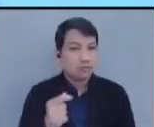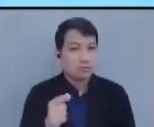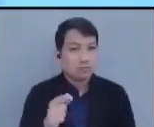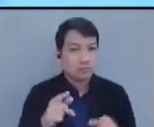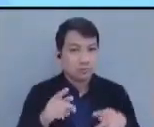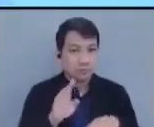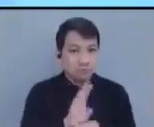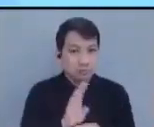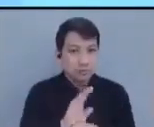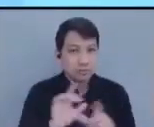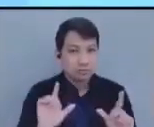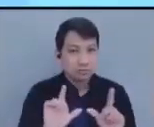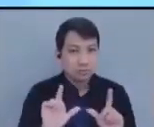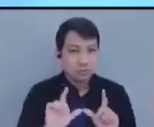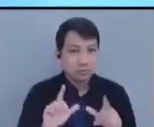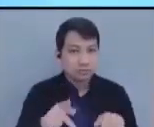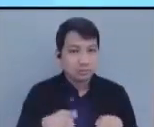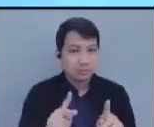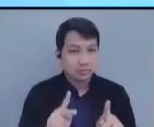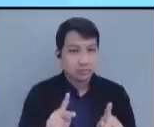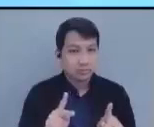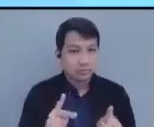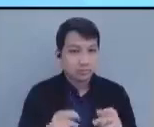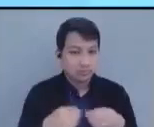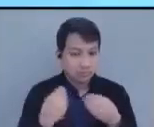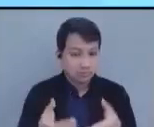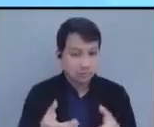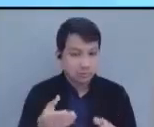by Congress. And